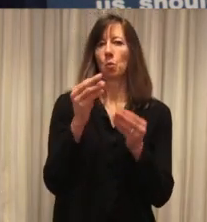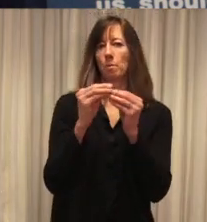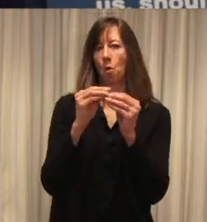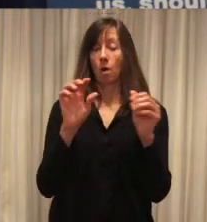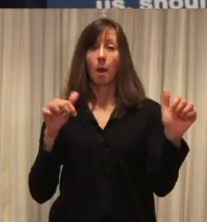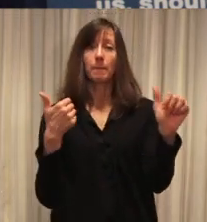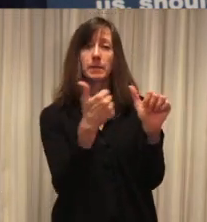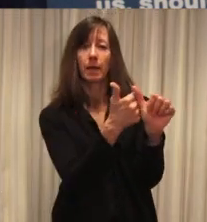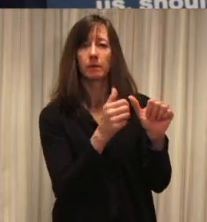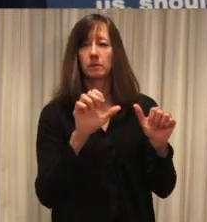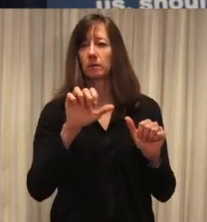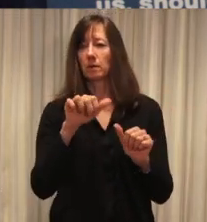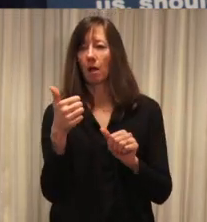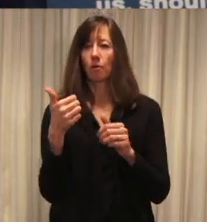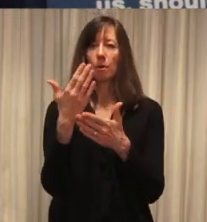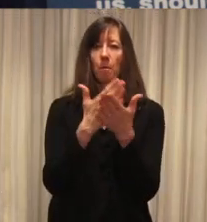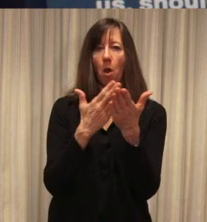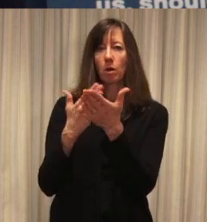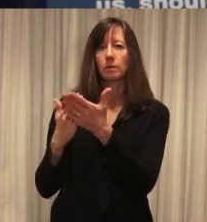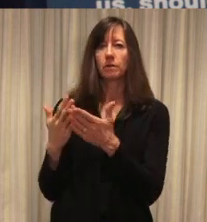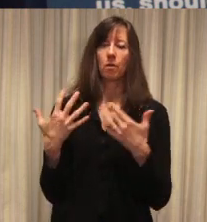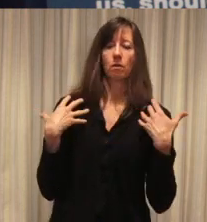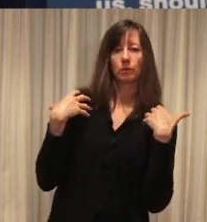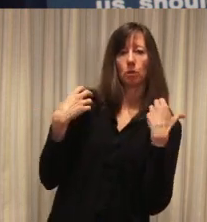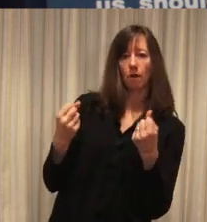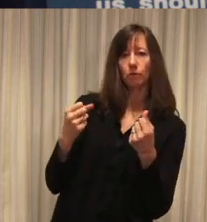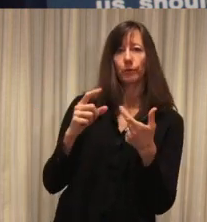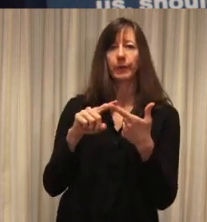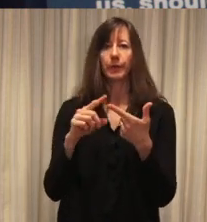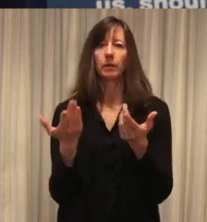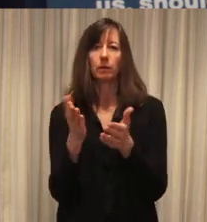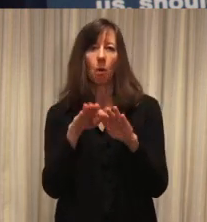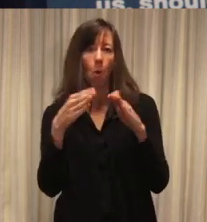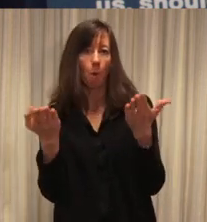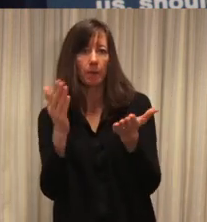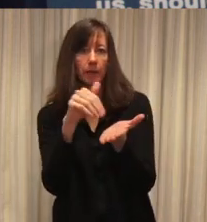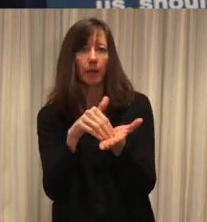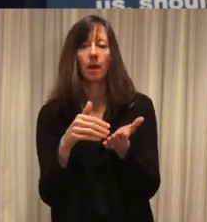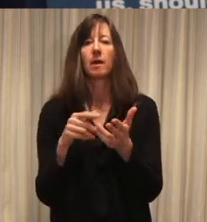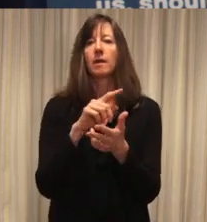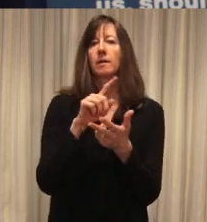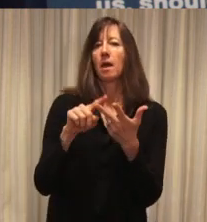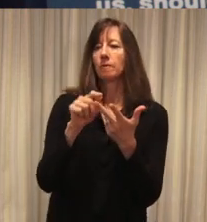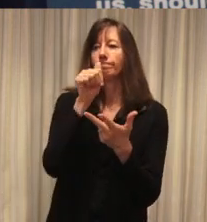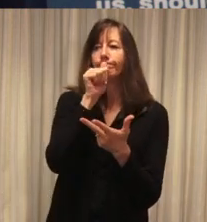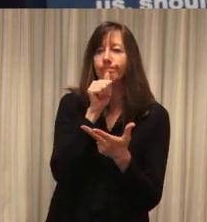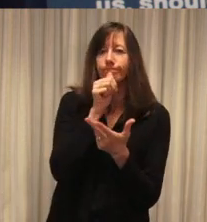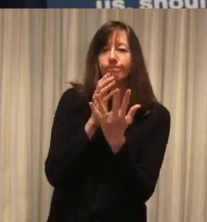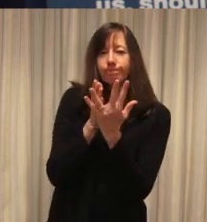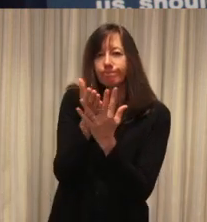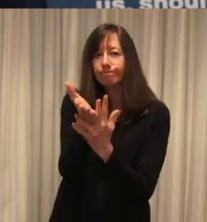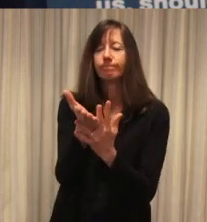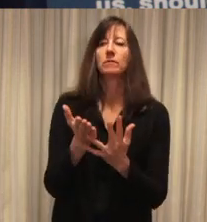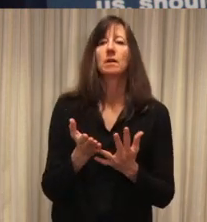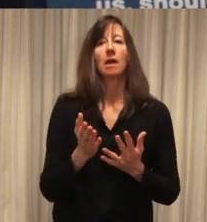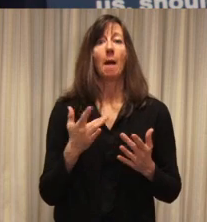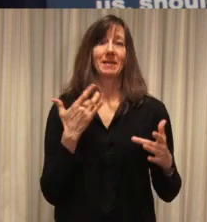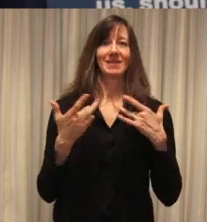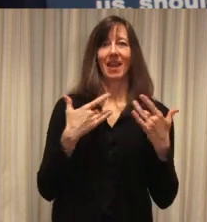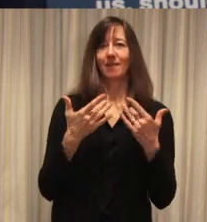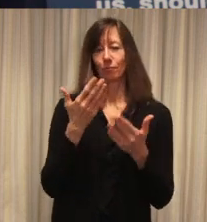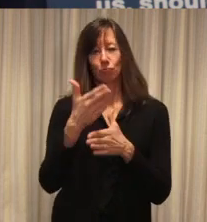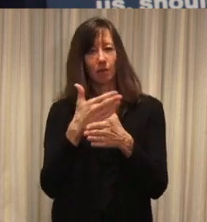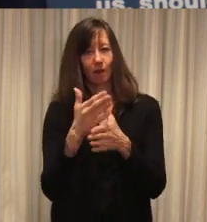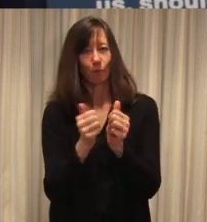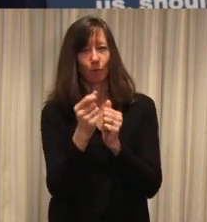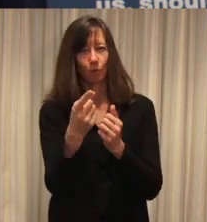recovery and reopening and ultimately our economic resilience plan that I wanted to share. That I'm excited to share today. We talked last